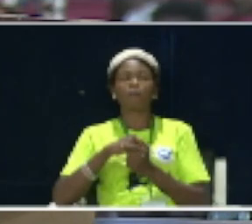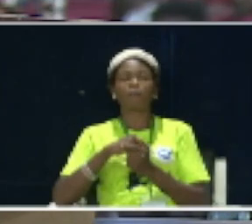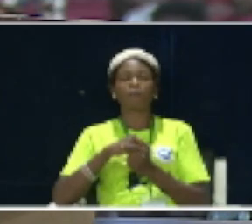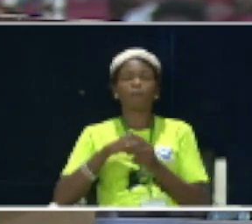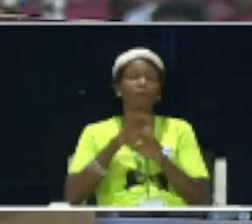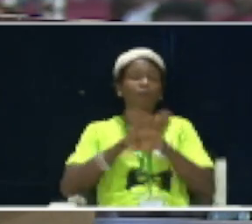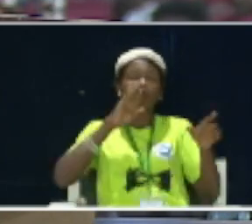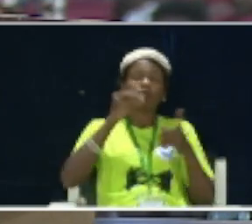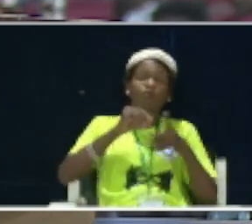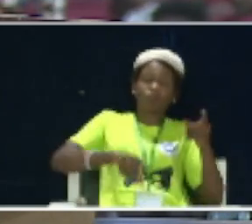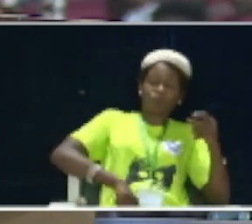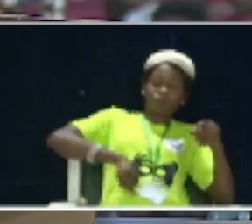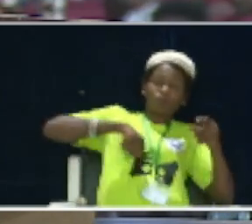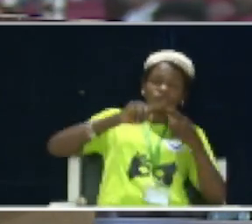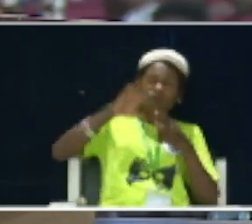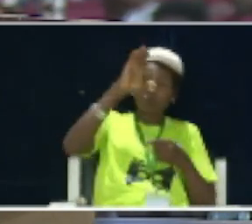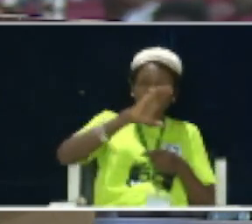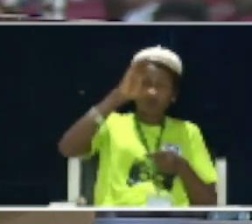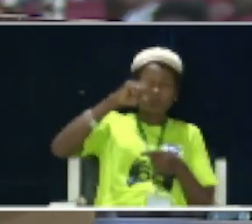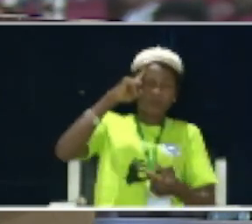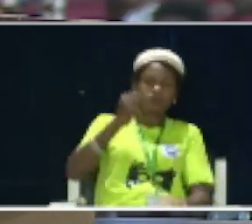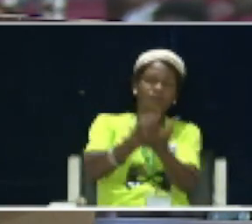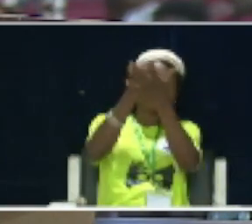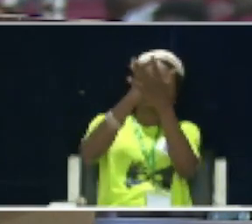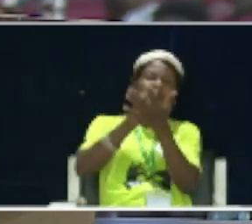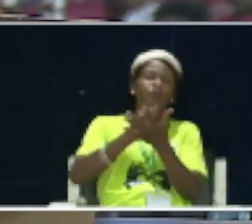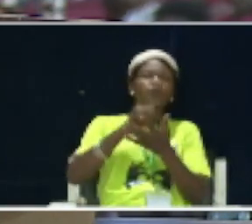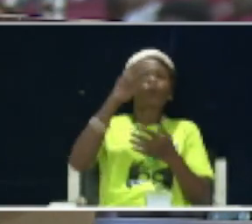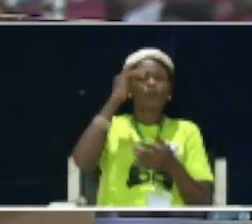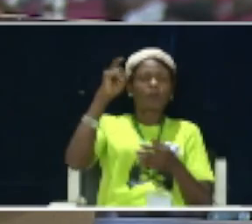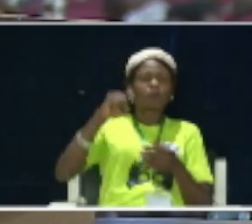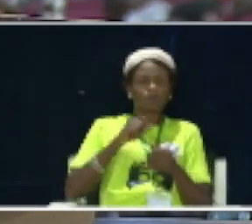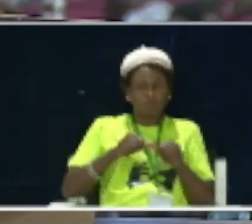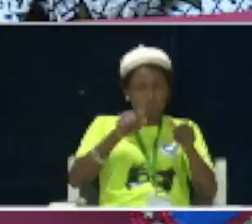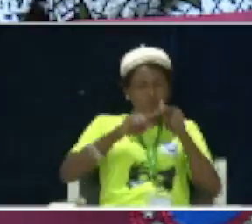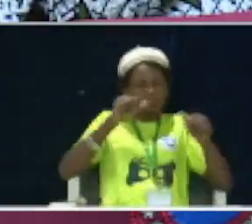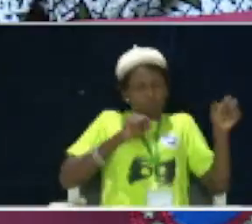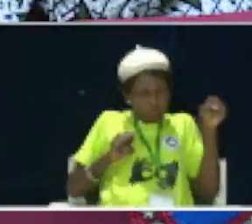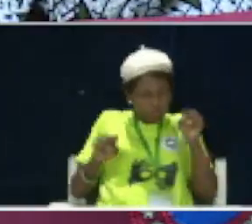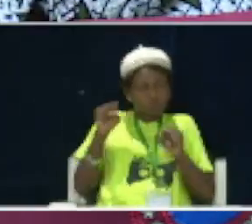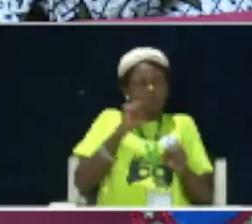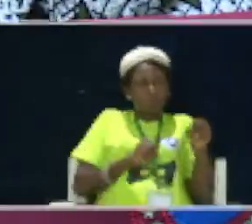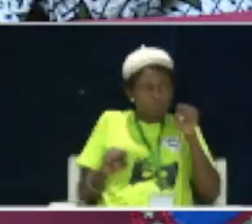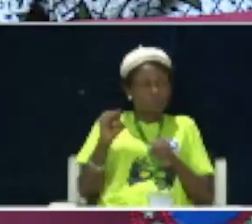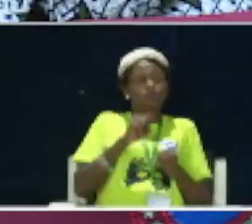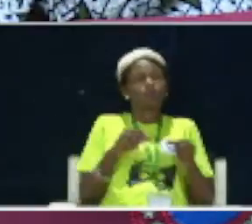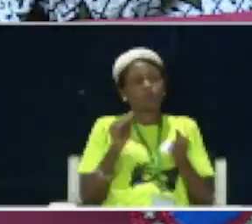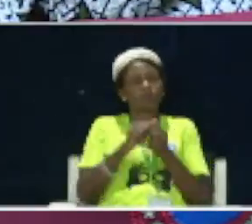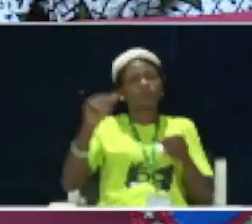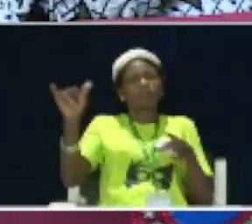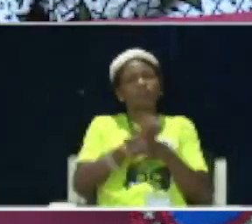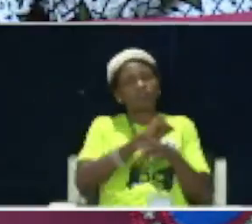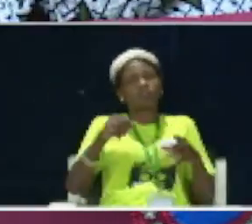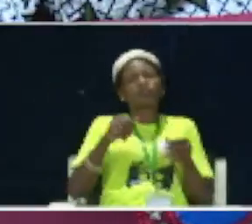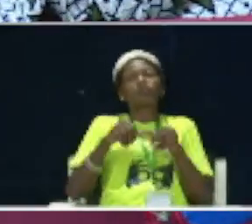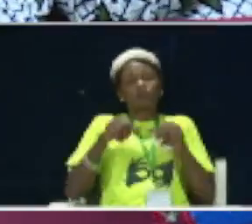Don't be too proud to seek help. Why must you continue to struggle with gambling, struggling